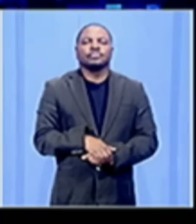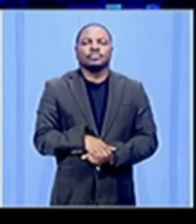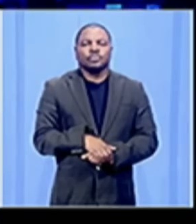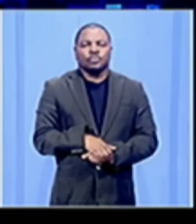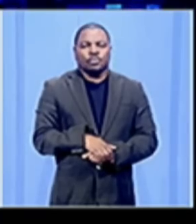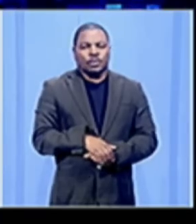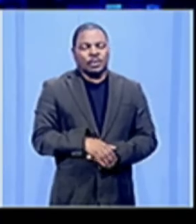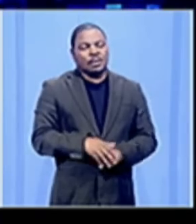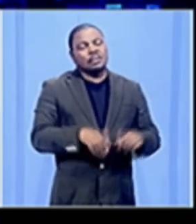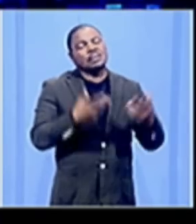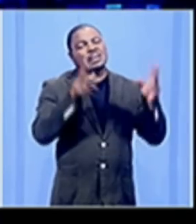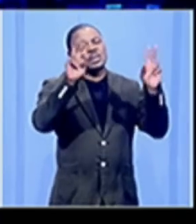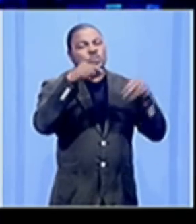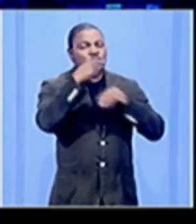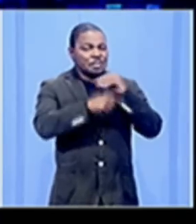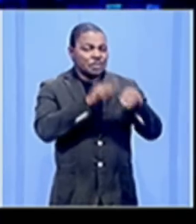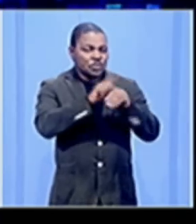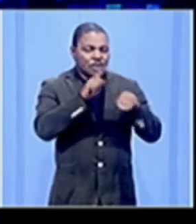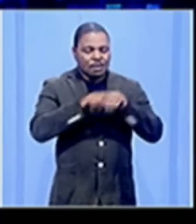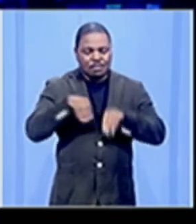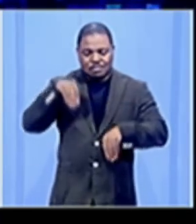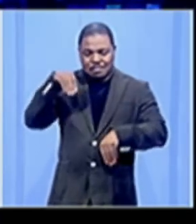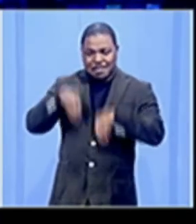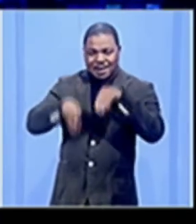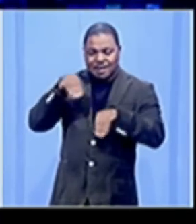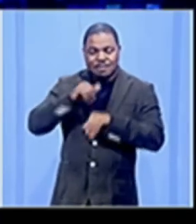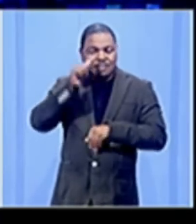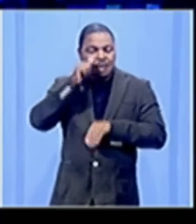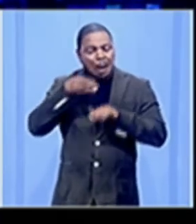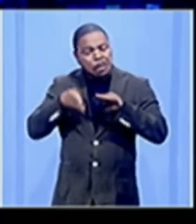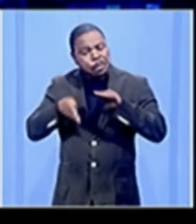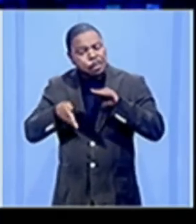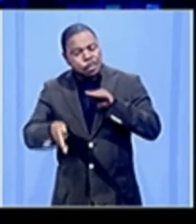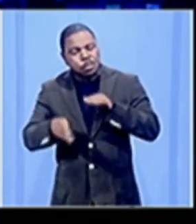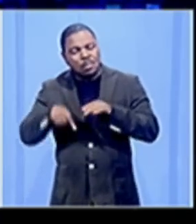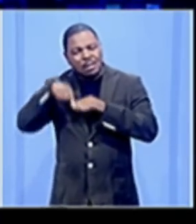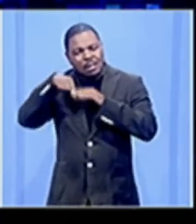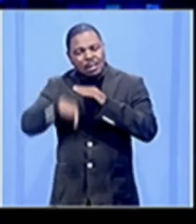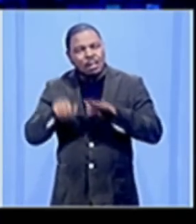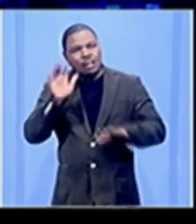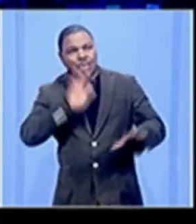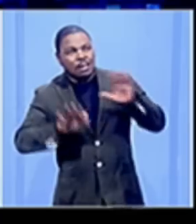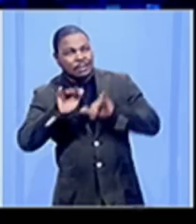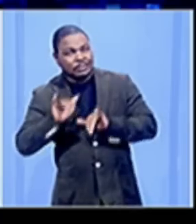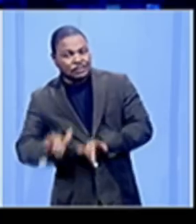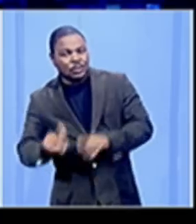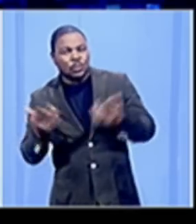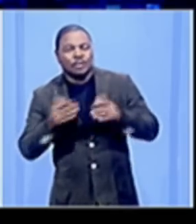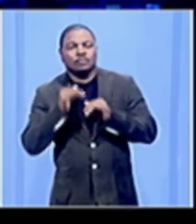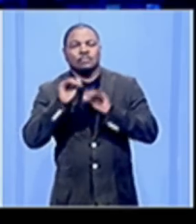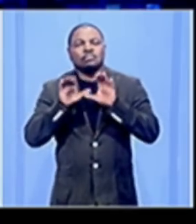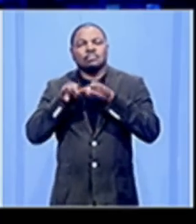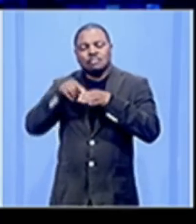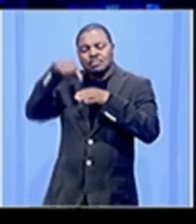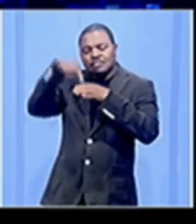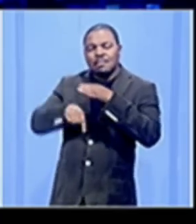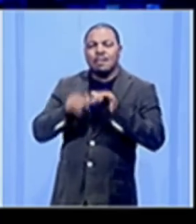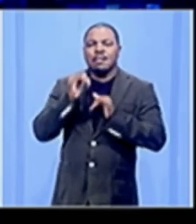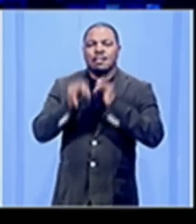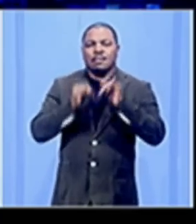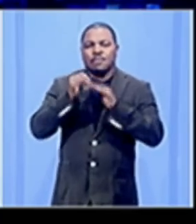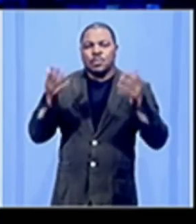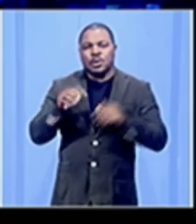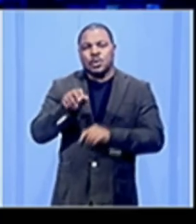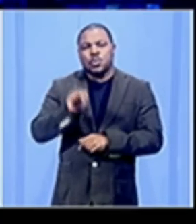Morero o ka ga go falodiwa ga barafi bao ba santseng ba gaeletswe ka fa tlase ga lefatshe kwa Shaft 11 kwa Stilfontein